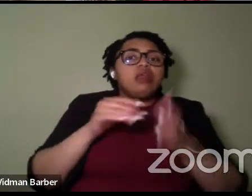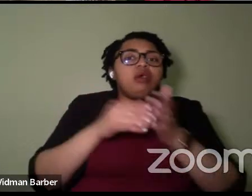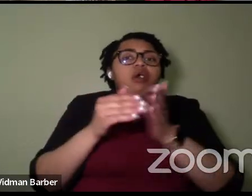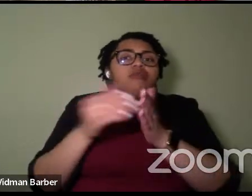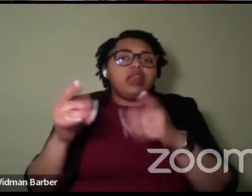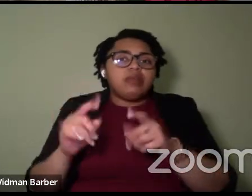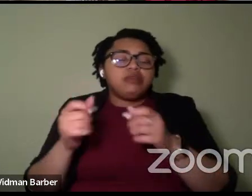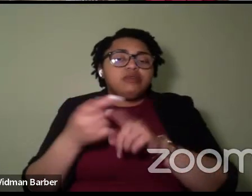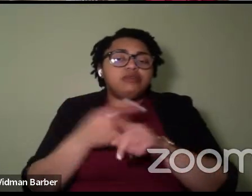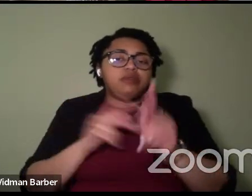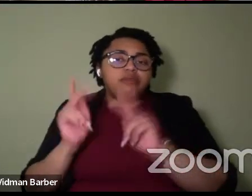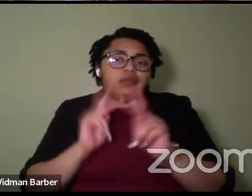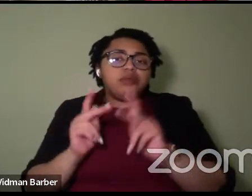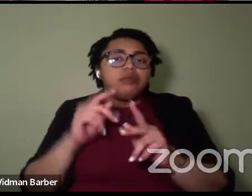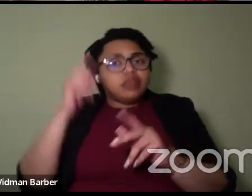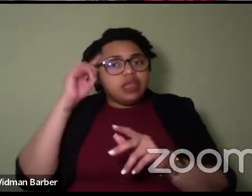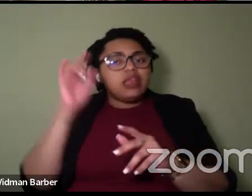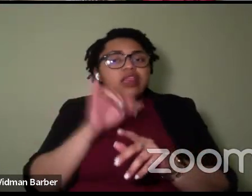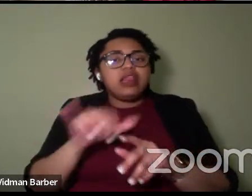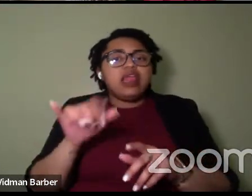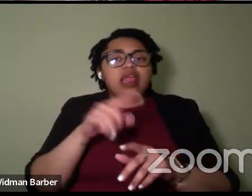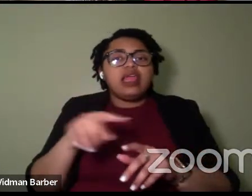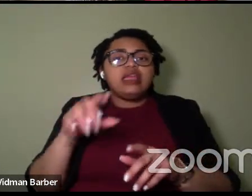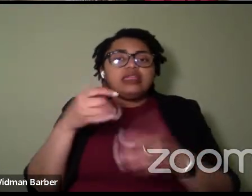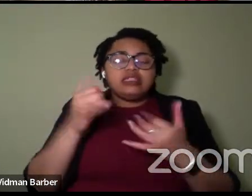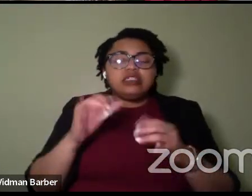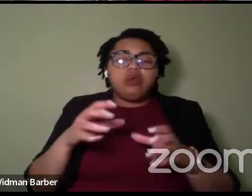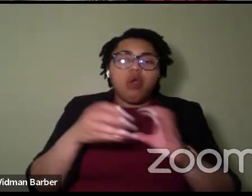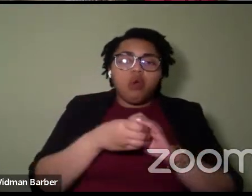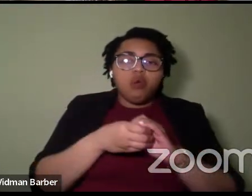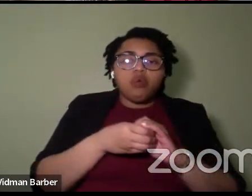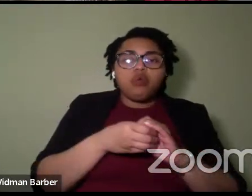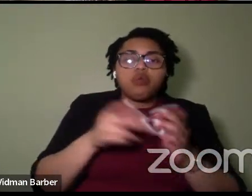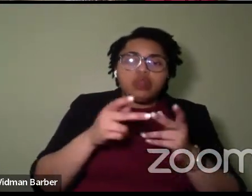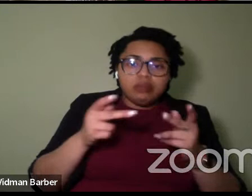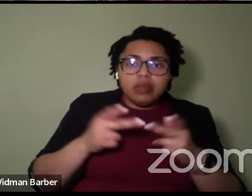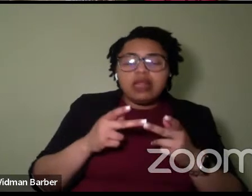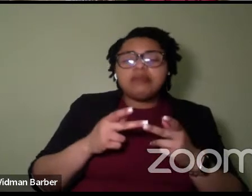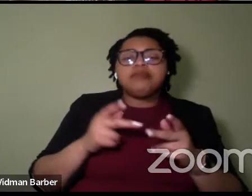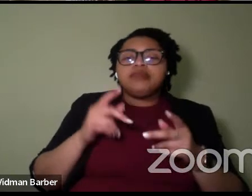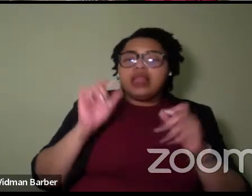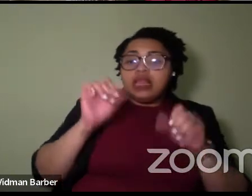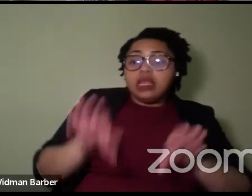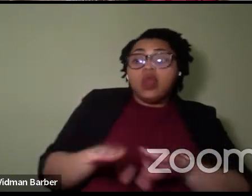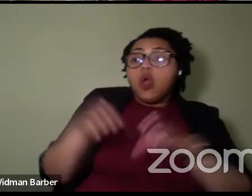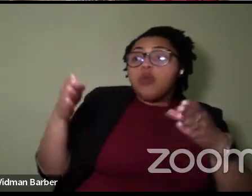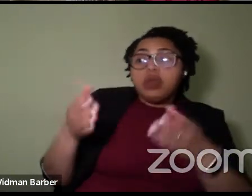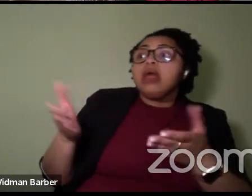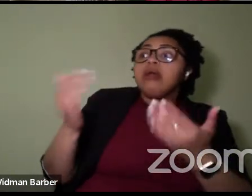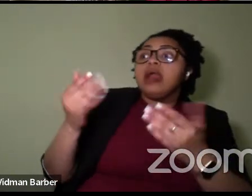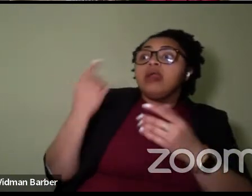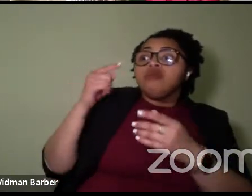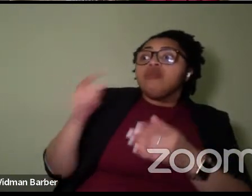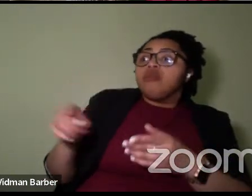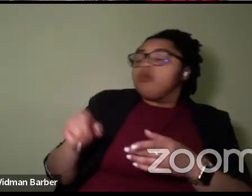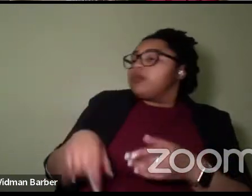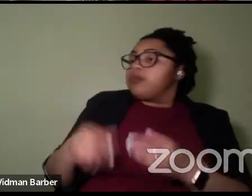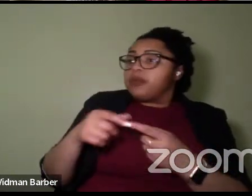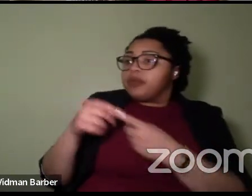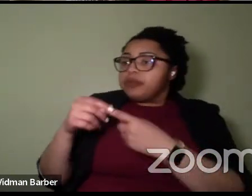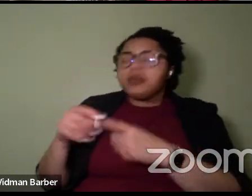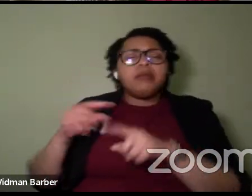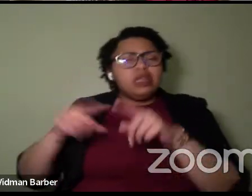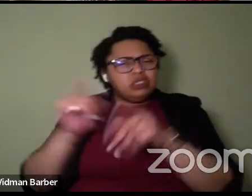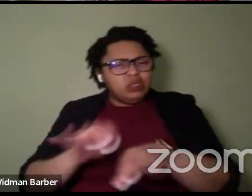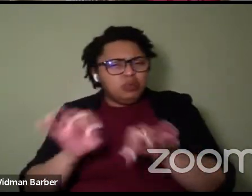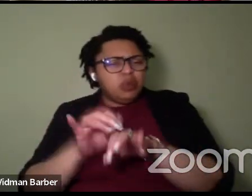they still own the space and they can open up access to the space for you. And so I think it's important that we tell our own stories in our